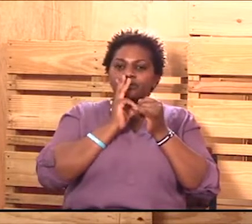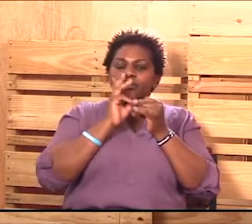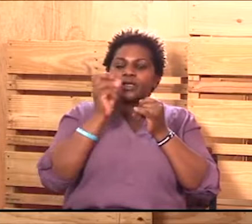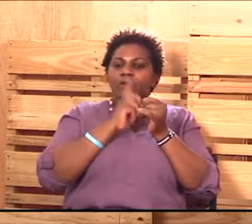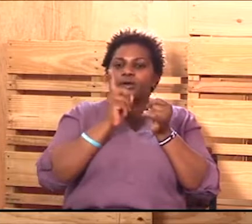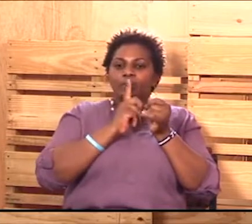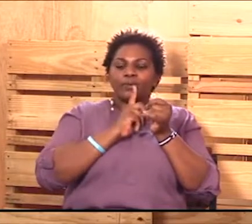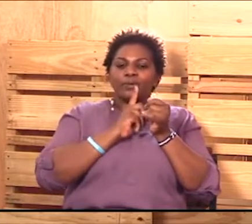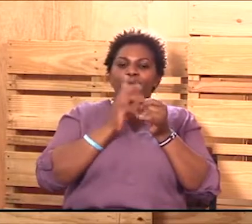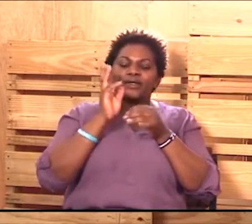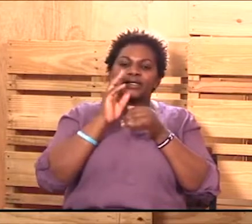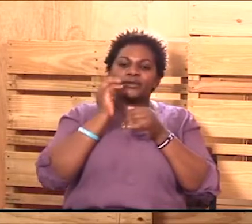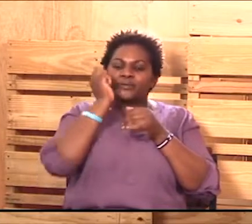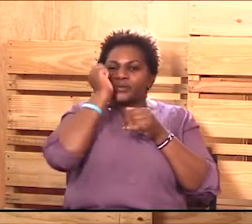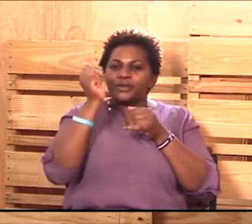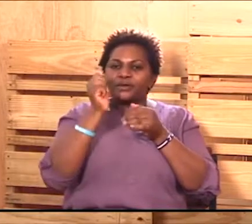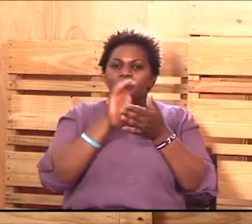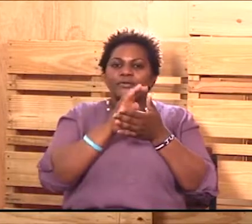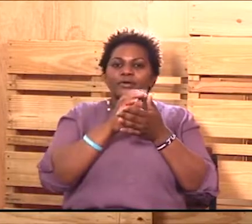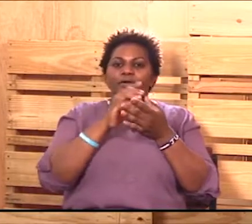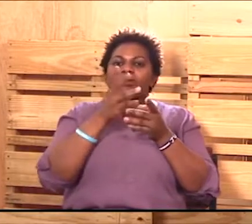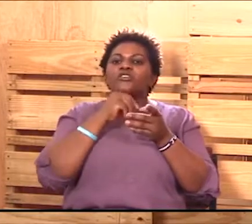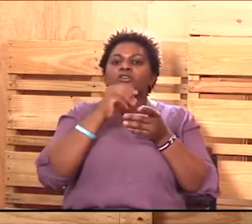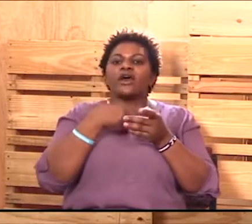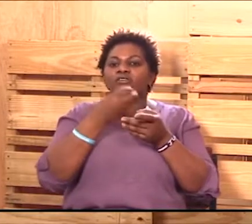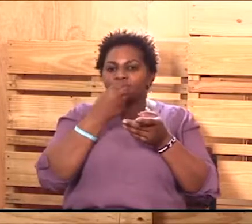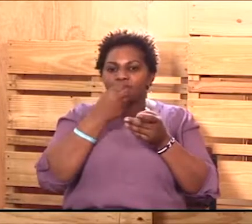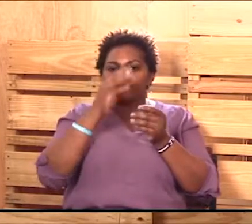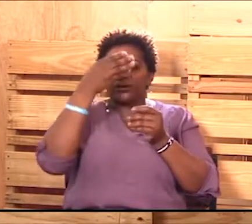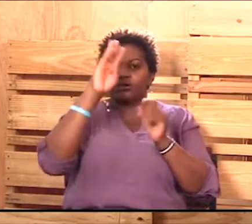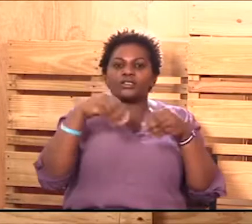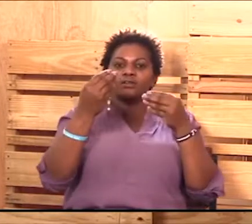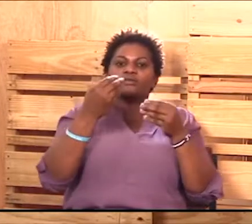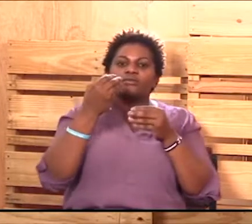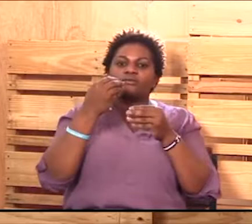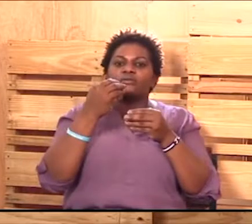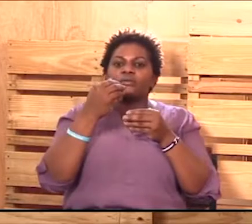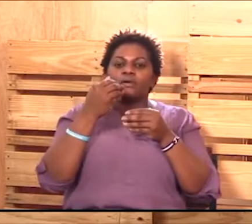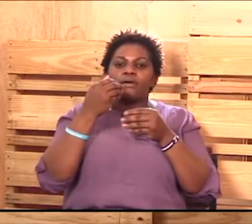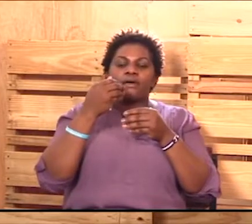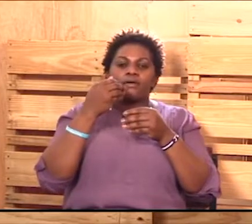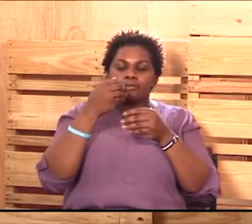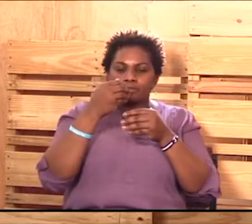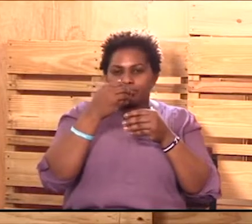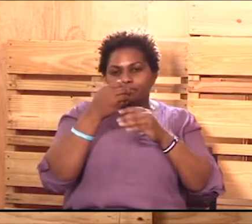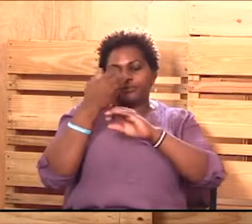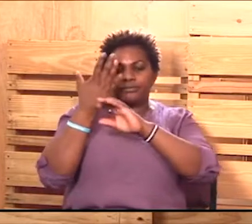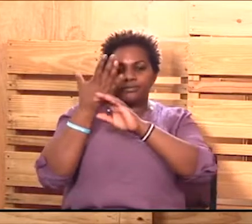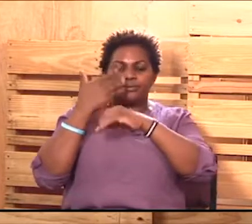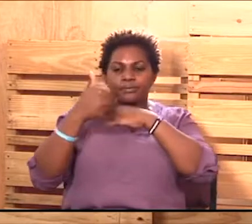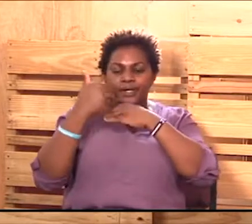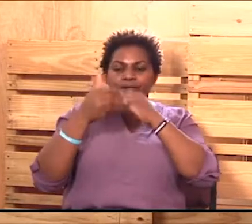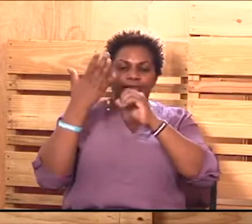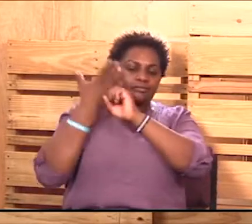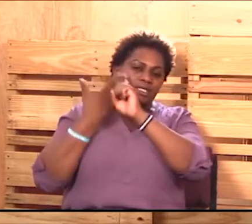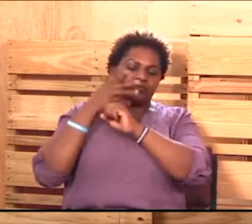water, turned it fresh. And now they didn't have food, and God gives them meat and bread for them to enjoy.